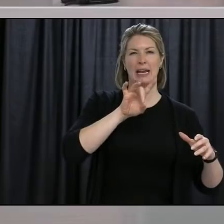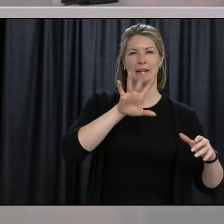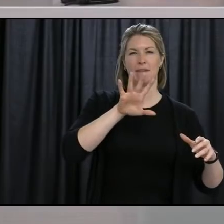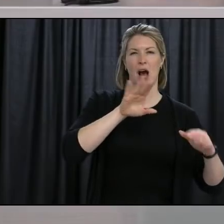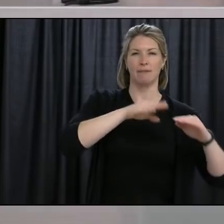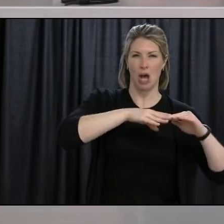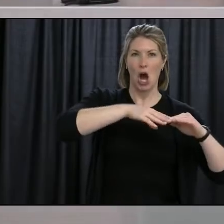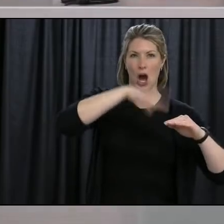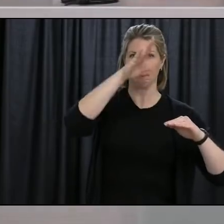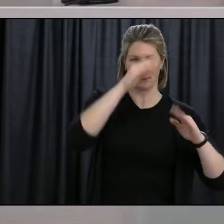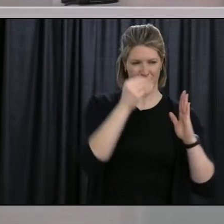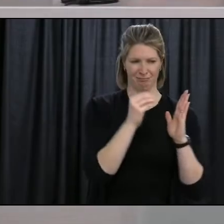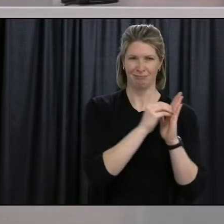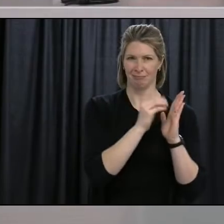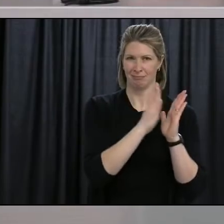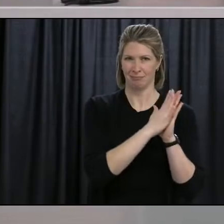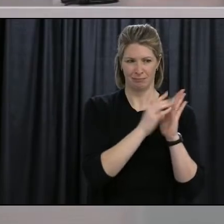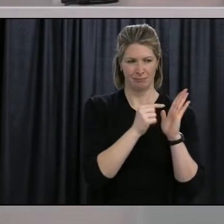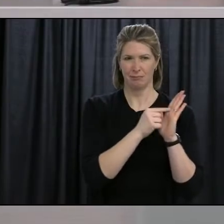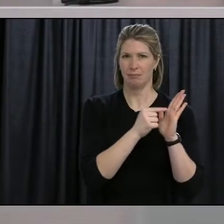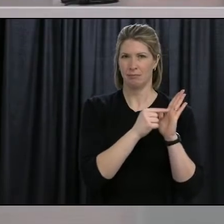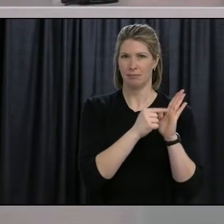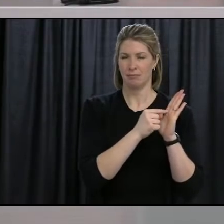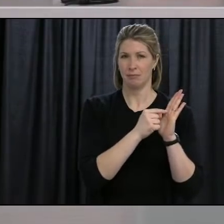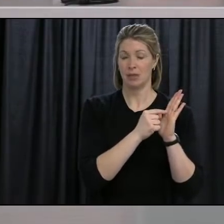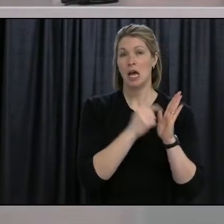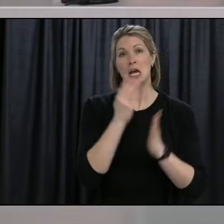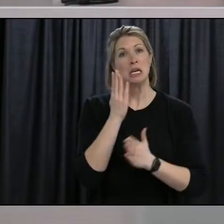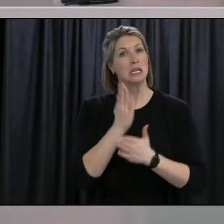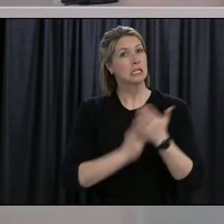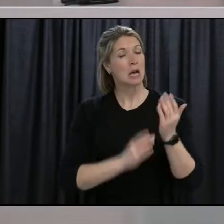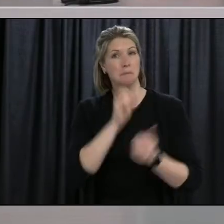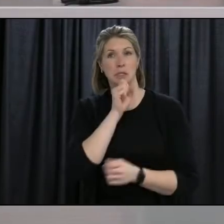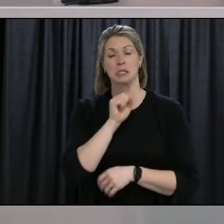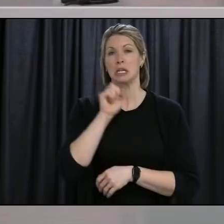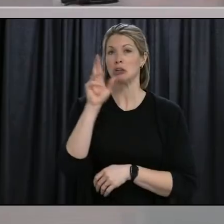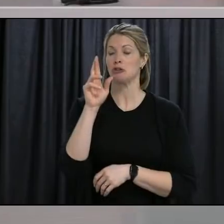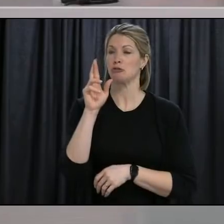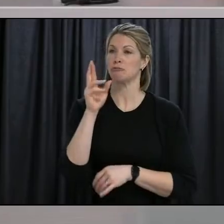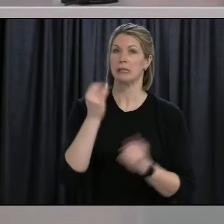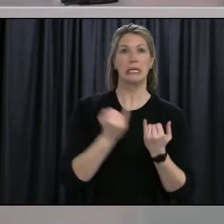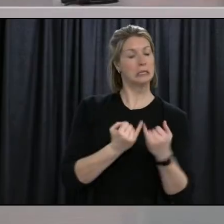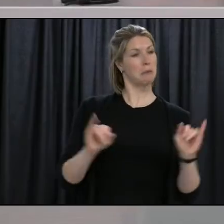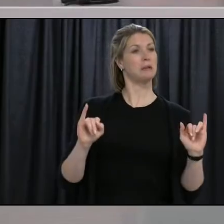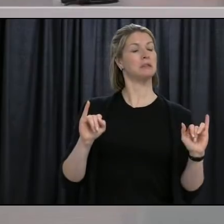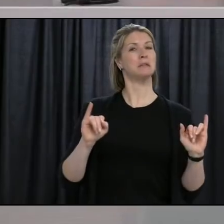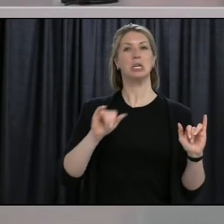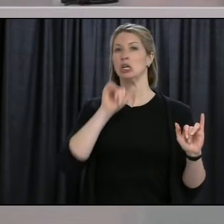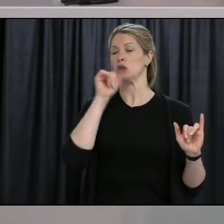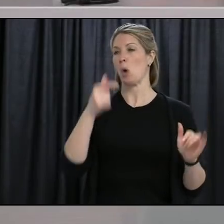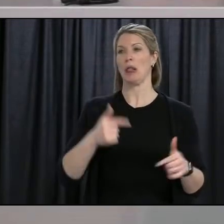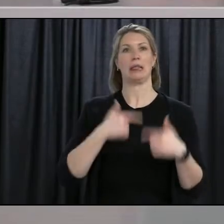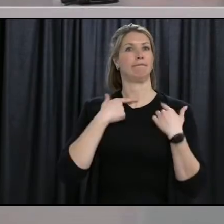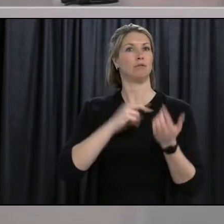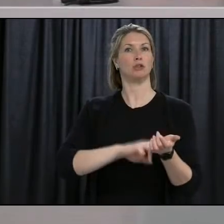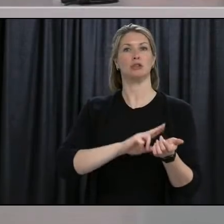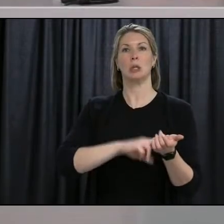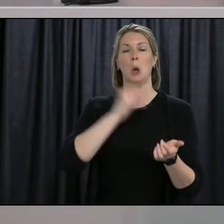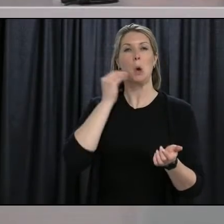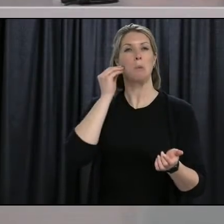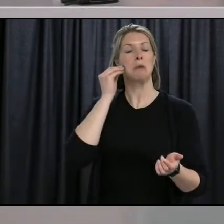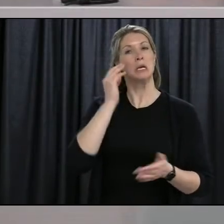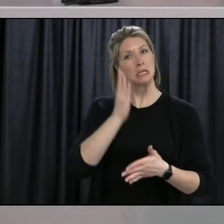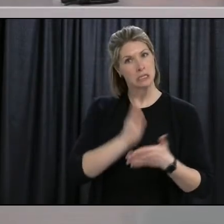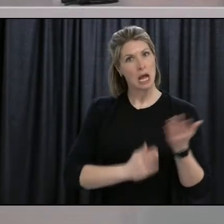few seniors now that they don't live in a long-term care home. They're still very independent and on their own, or they're with their families, and they're wondering about